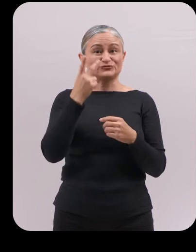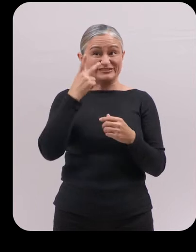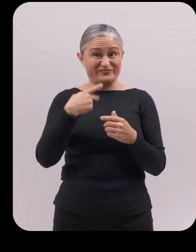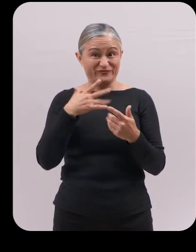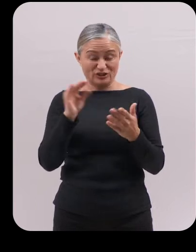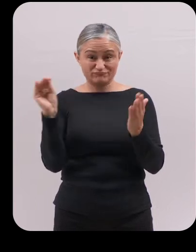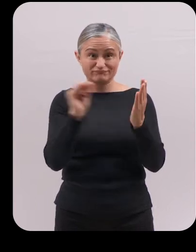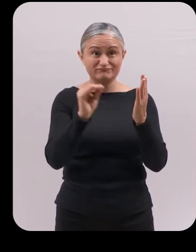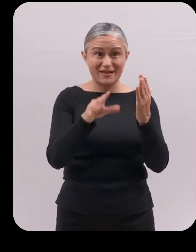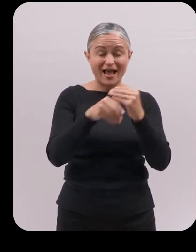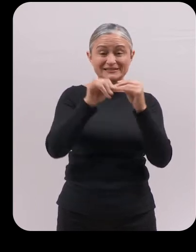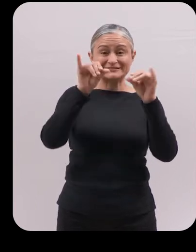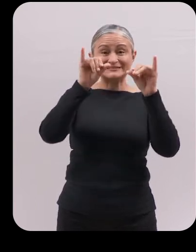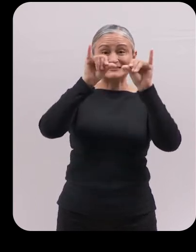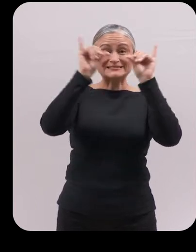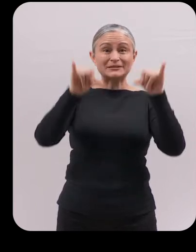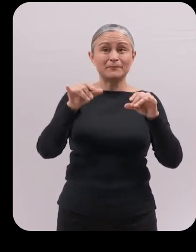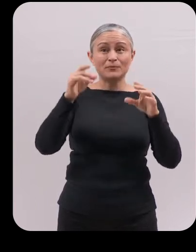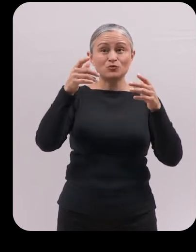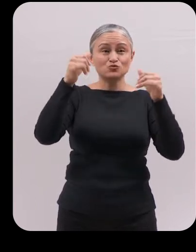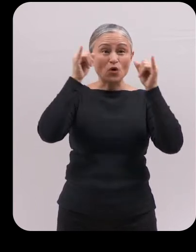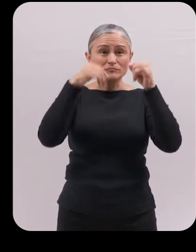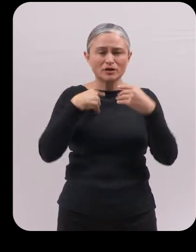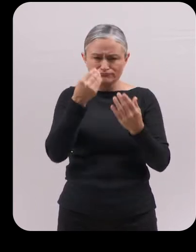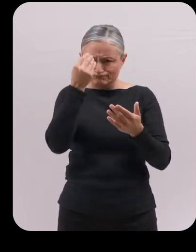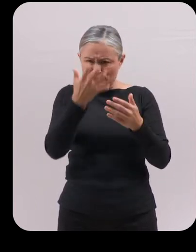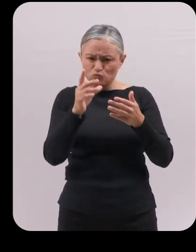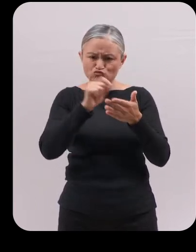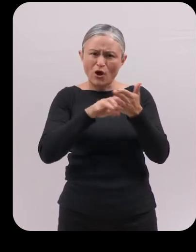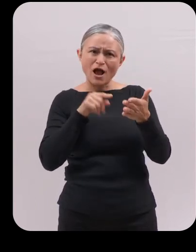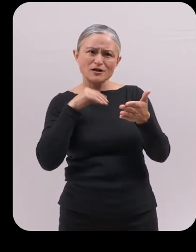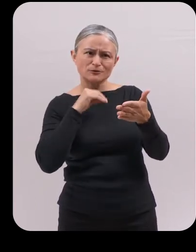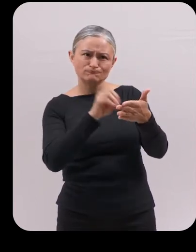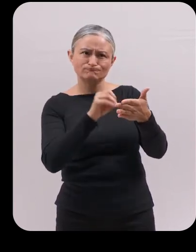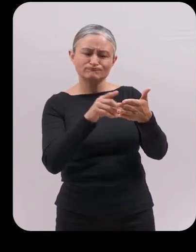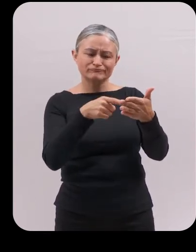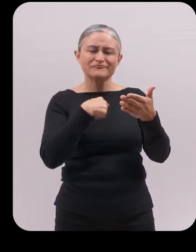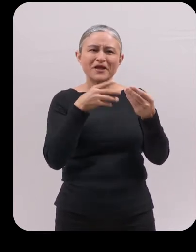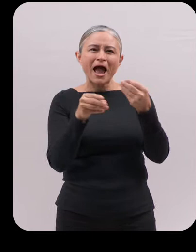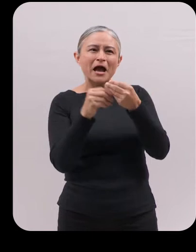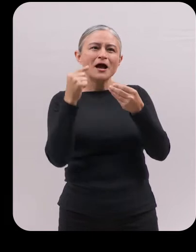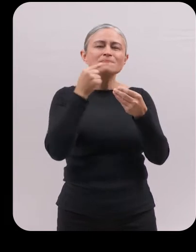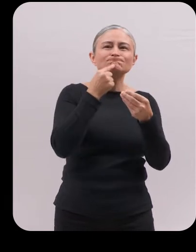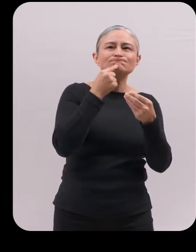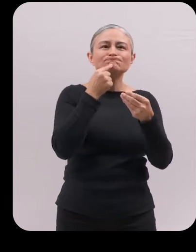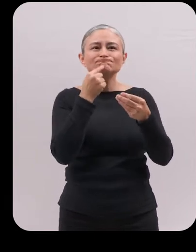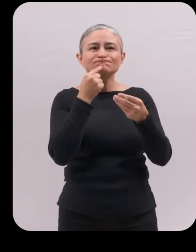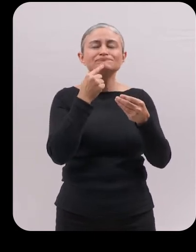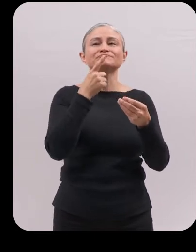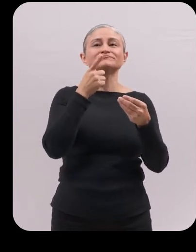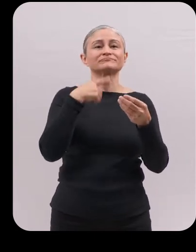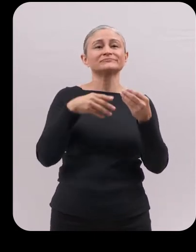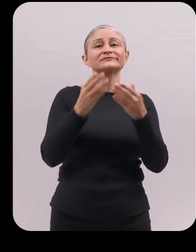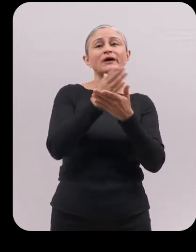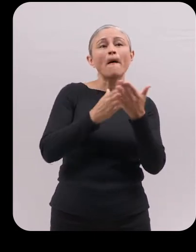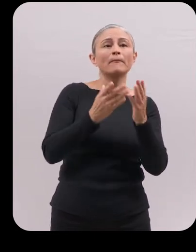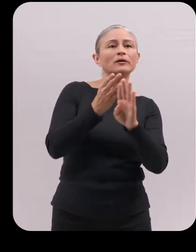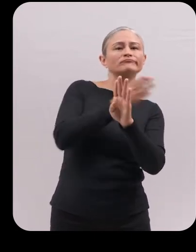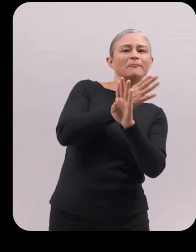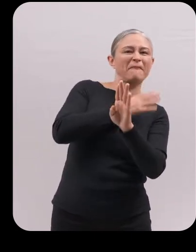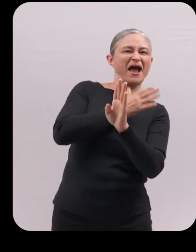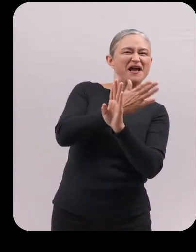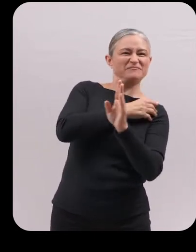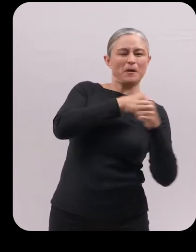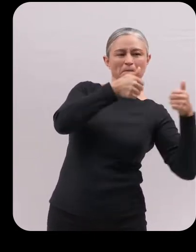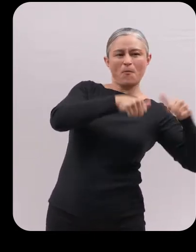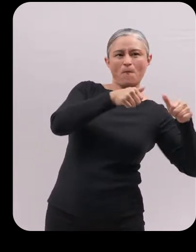system instructions which tell the model it's an experienced writer. I've also added a few of my previous blog posts so that